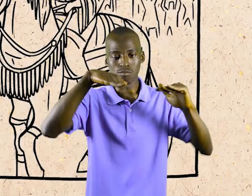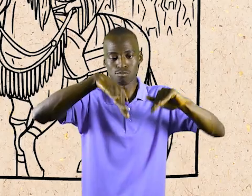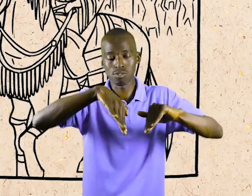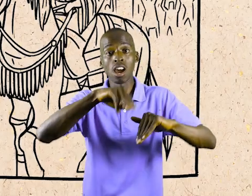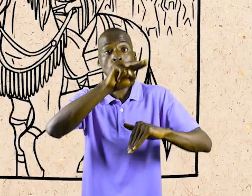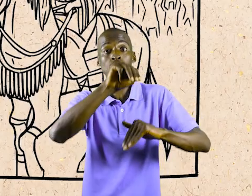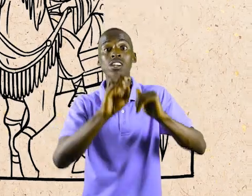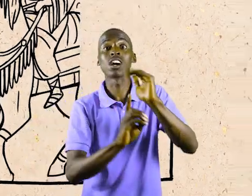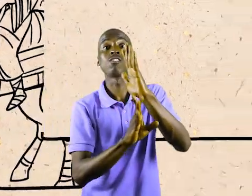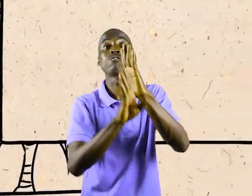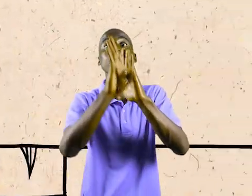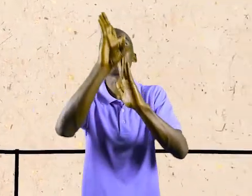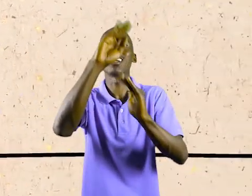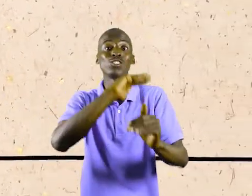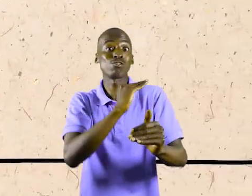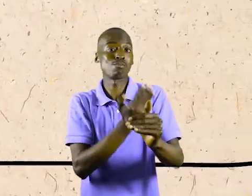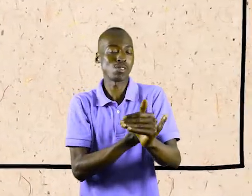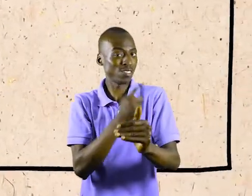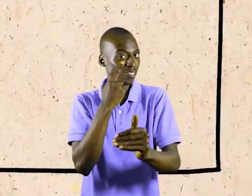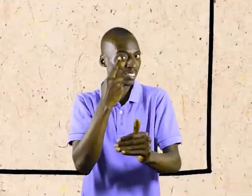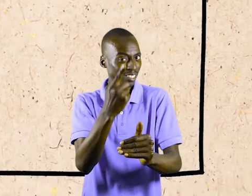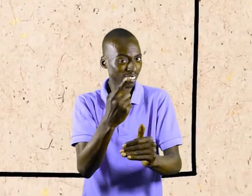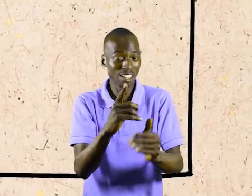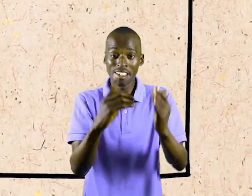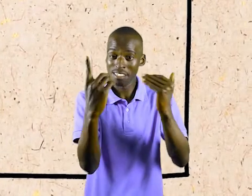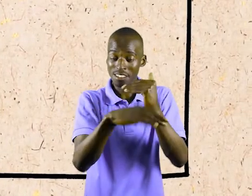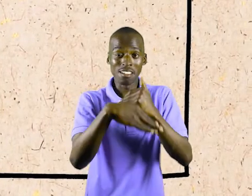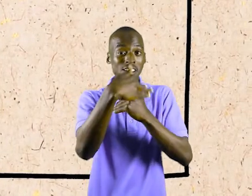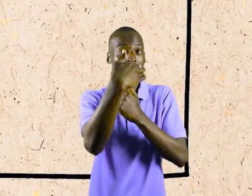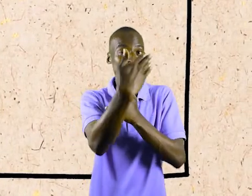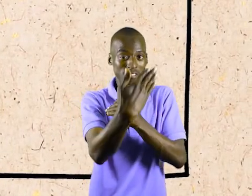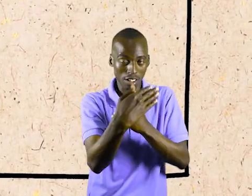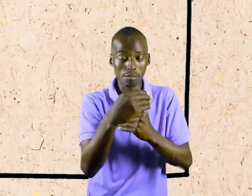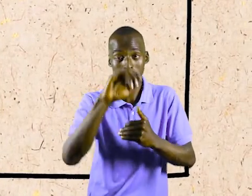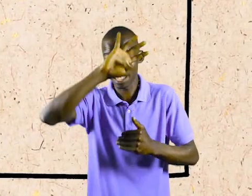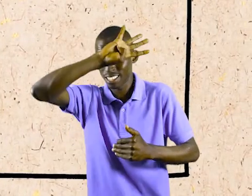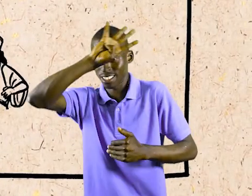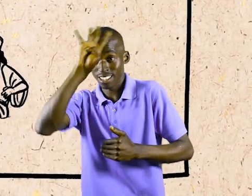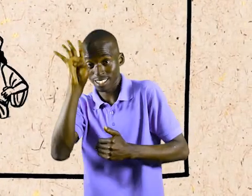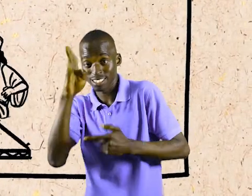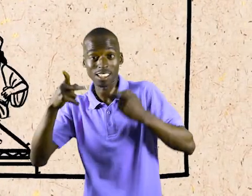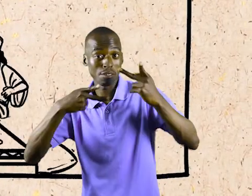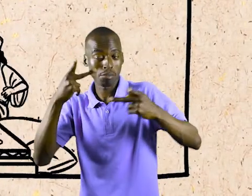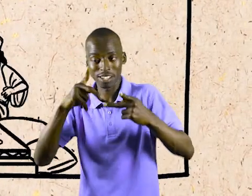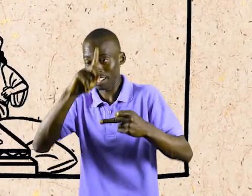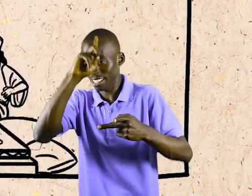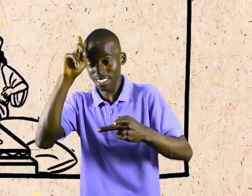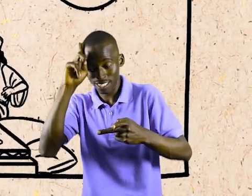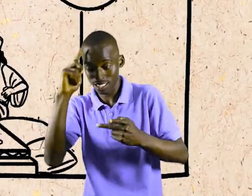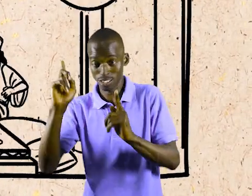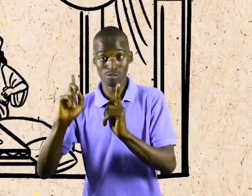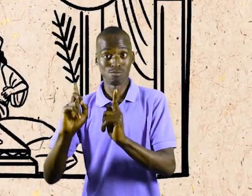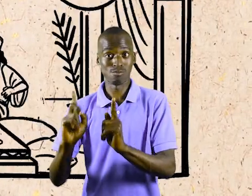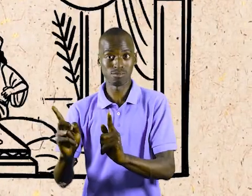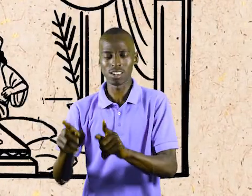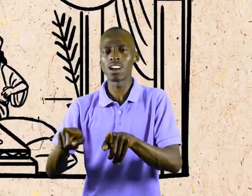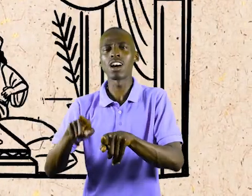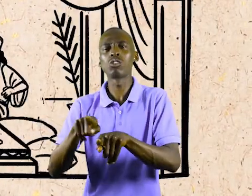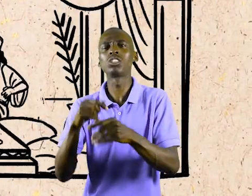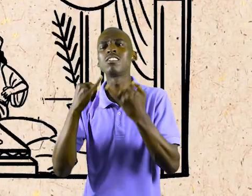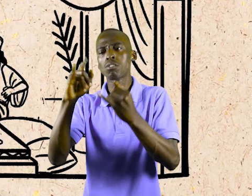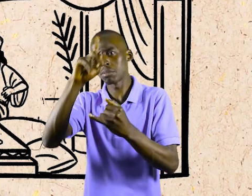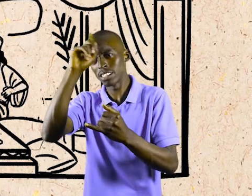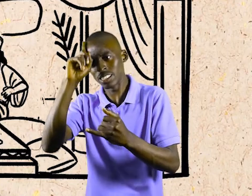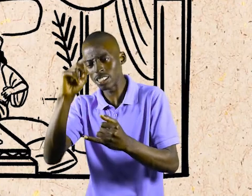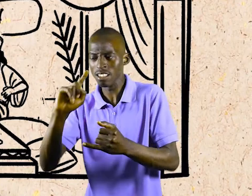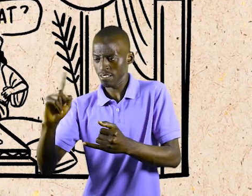Mordecai's rise to power. Watch how this works. The day after is Esther's second banquet. So the king and Haman arrive, and Esther informs the